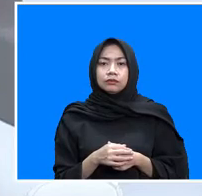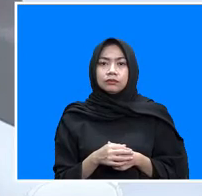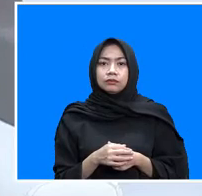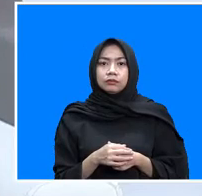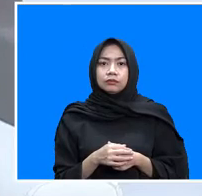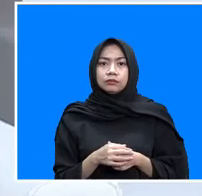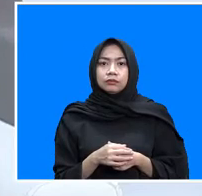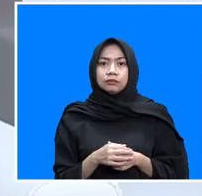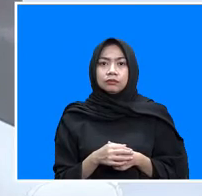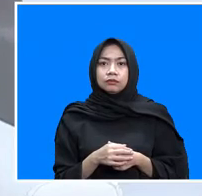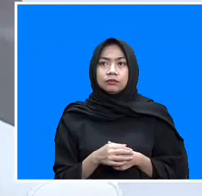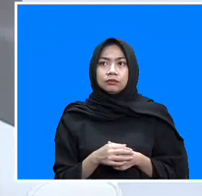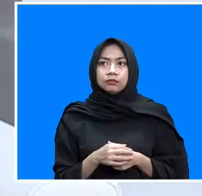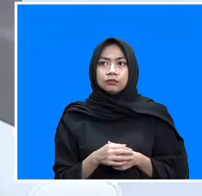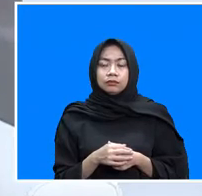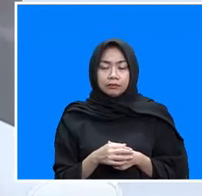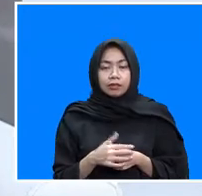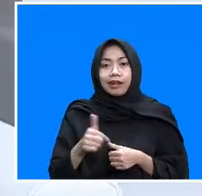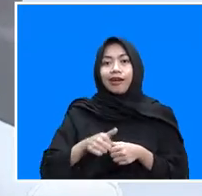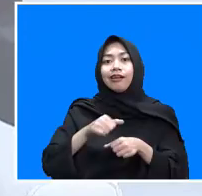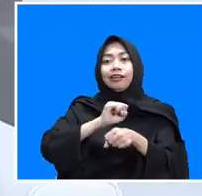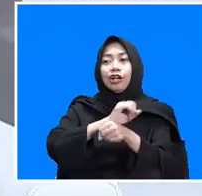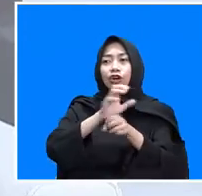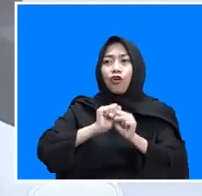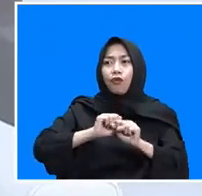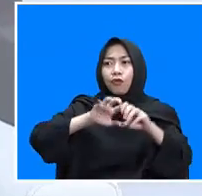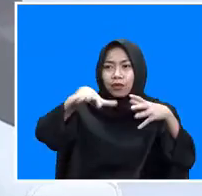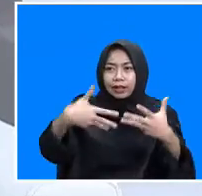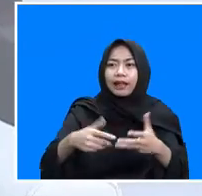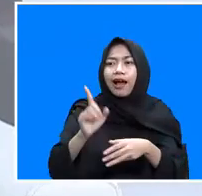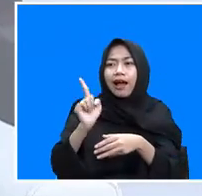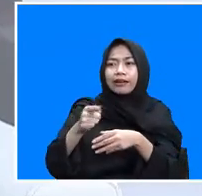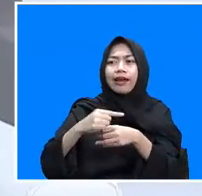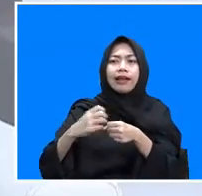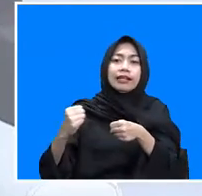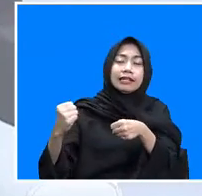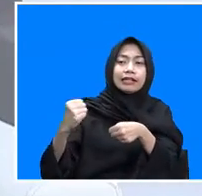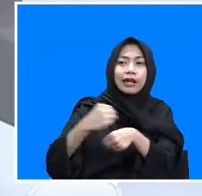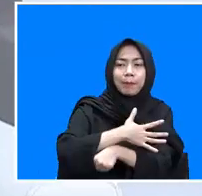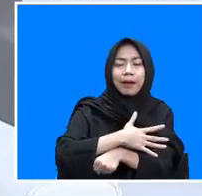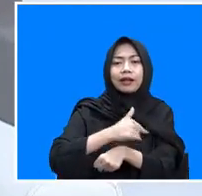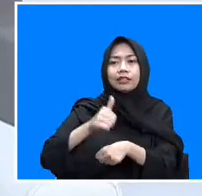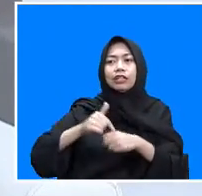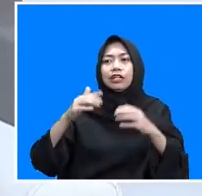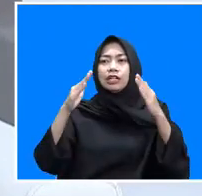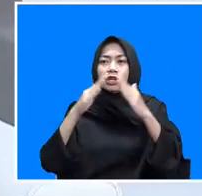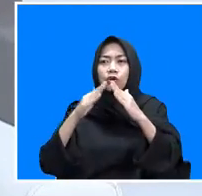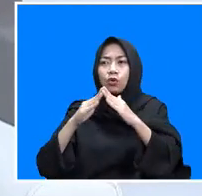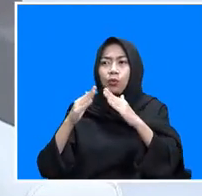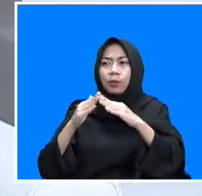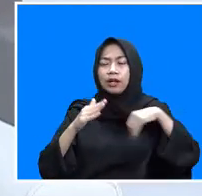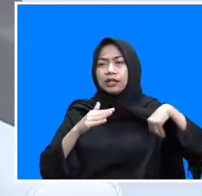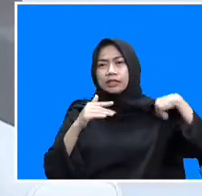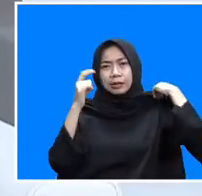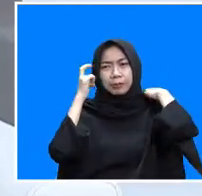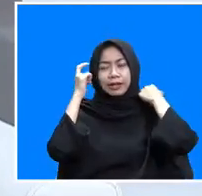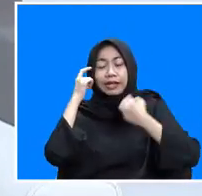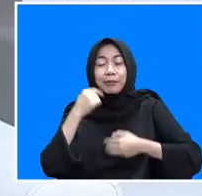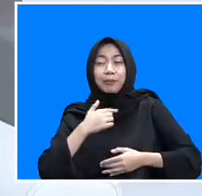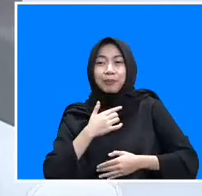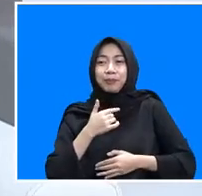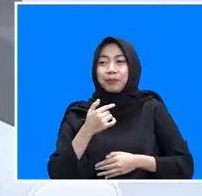particularly on rural and poor households. Mm. So in some ways, the pandemic has really highlighted